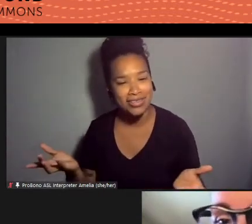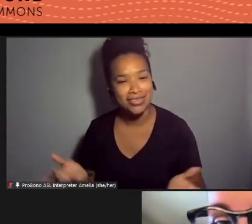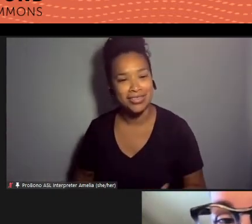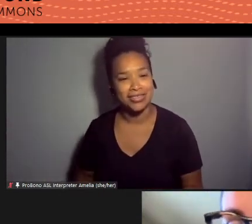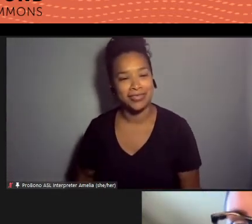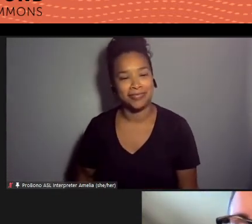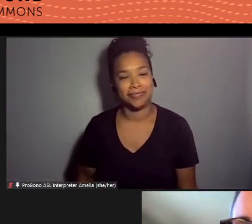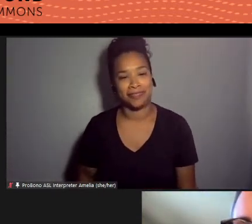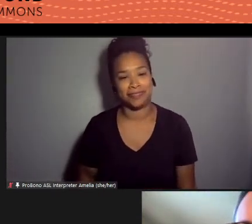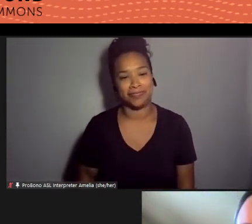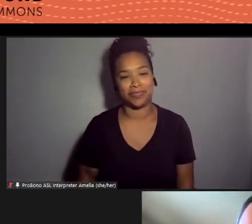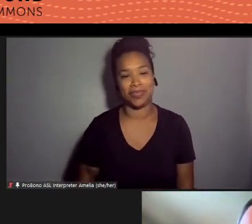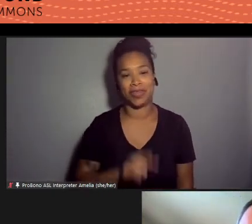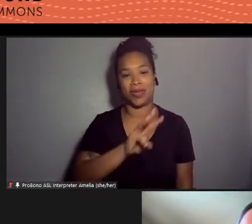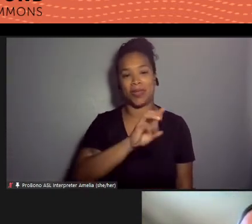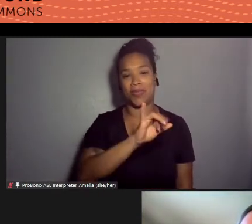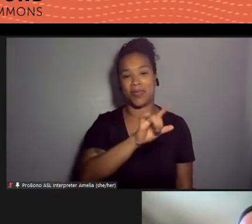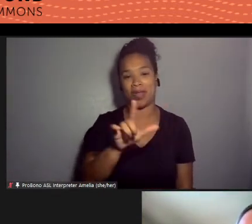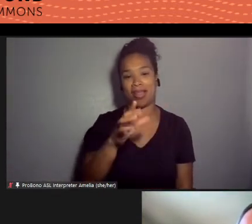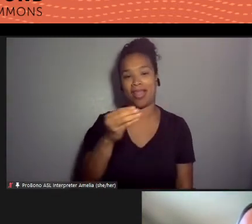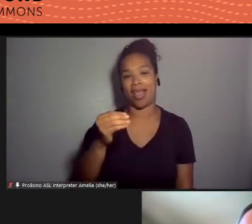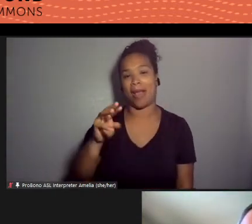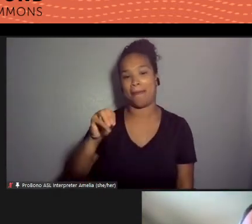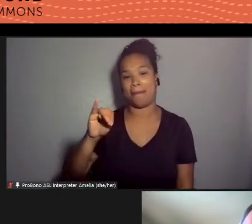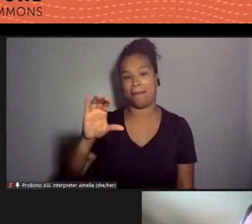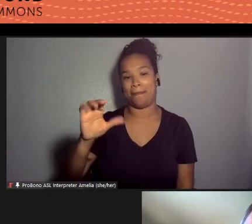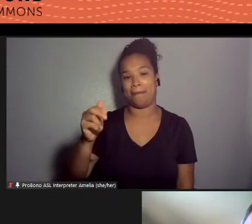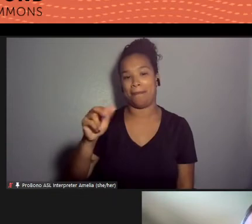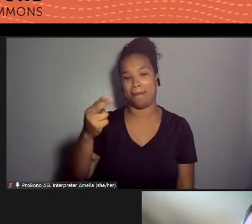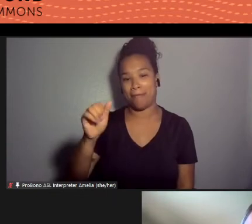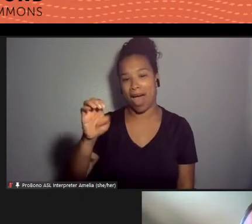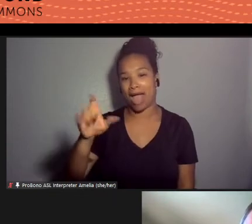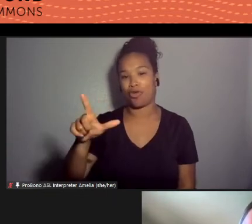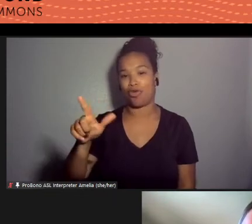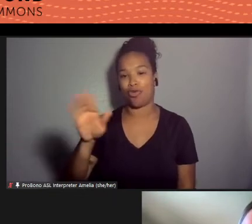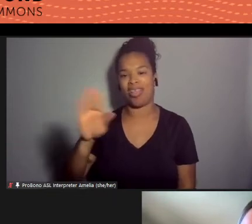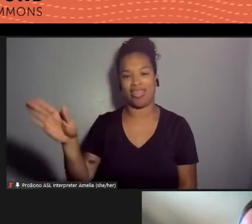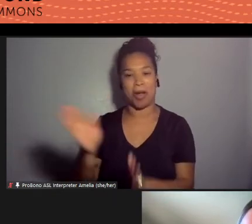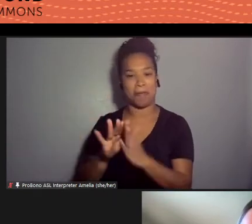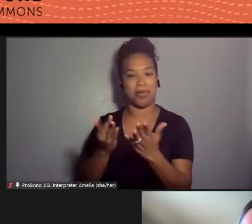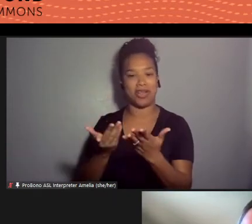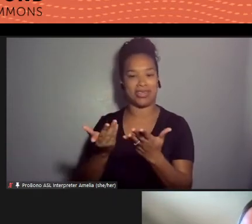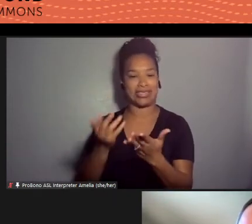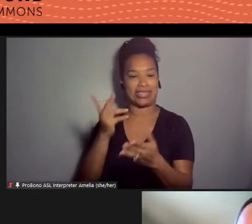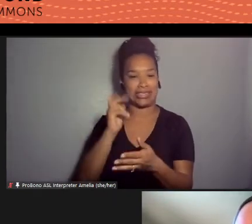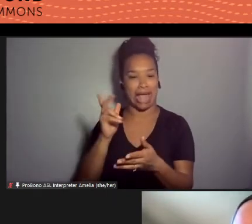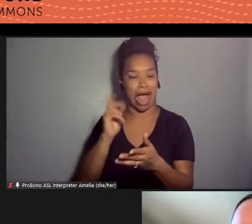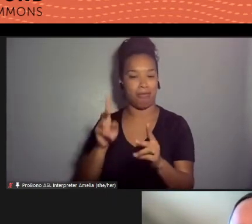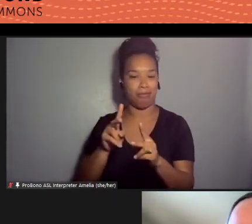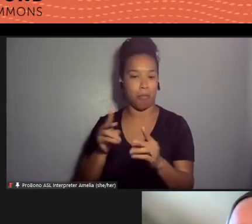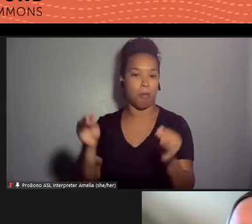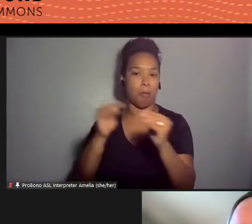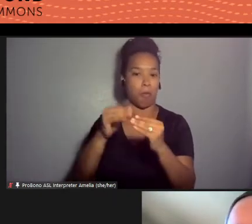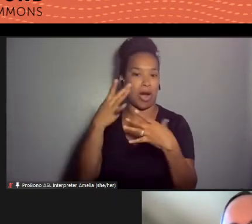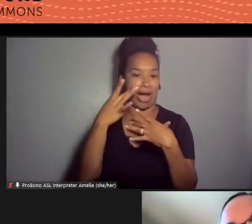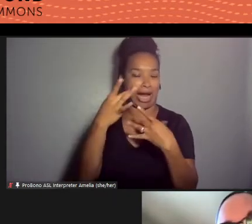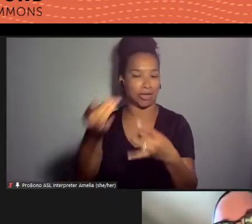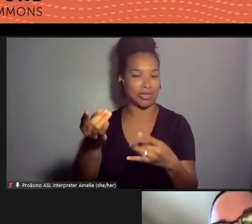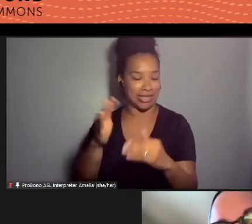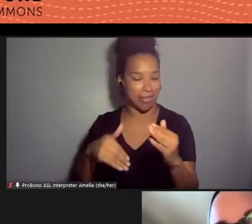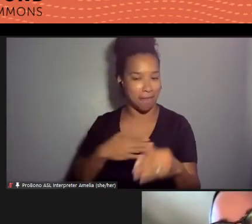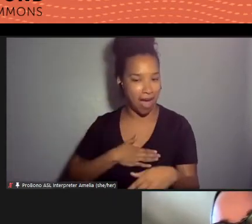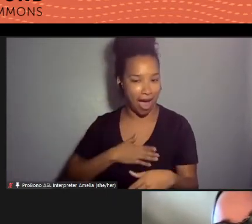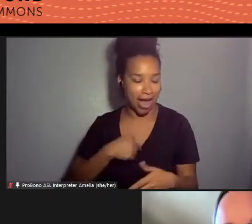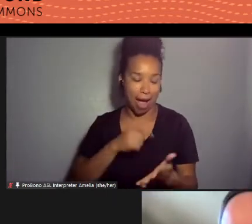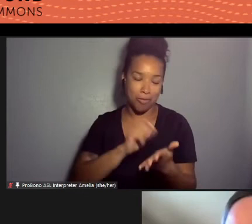Will and Michael's book sound far more interesting because I'm just a writer writing about writing. So Lord help me. But